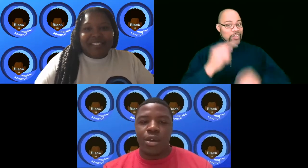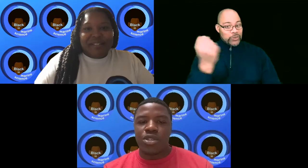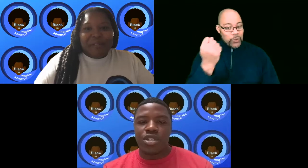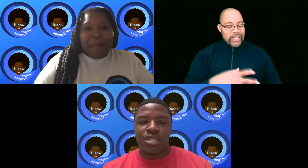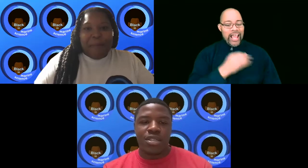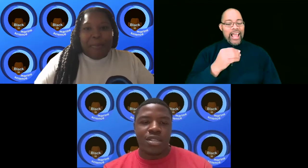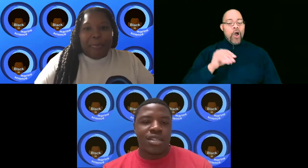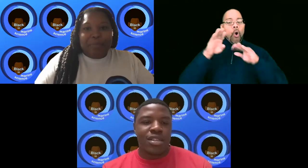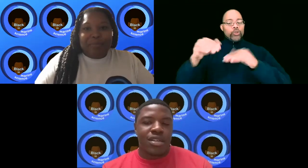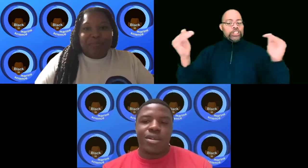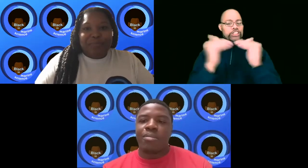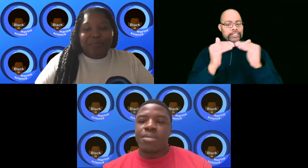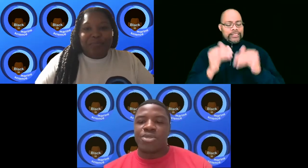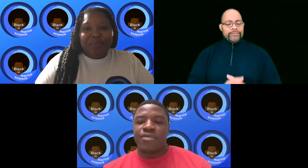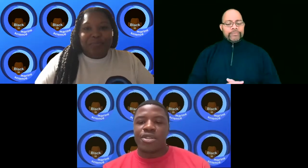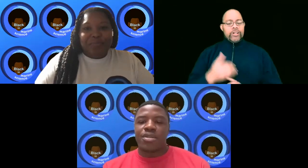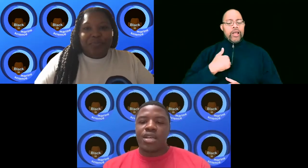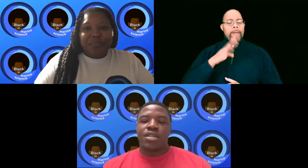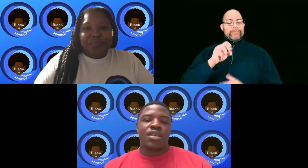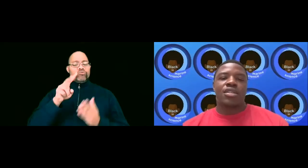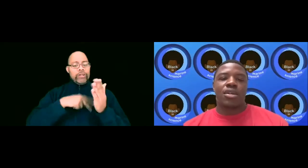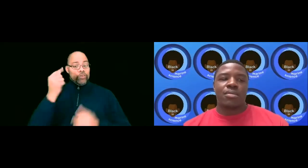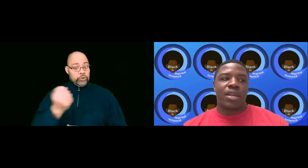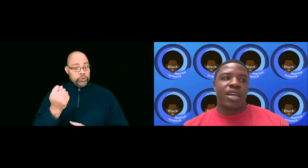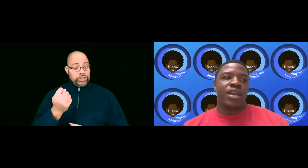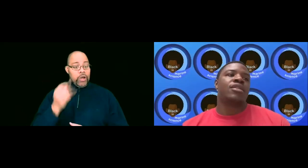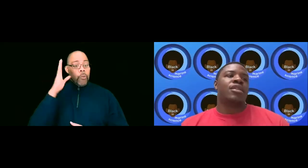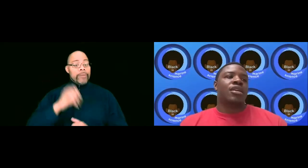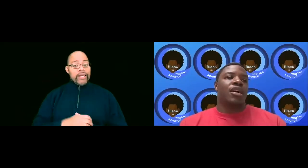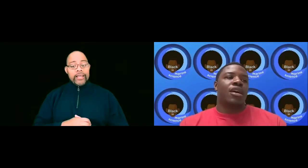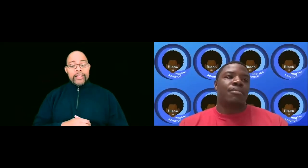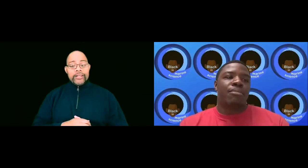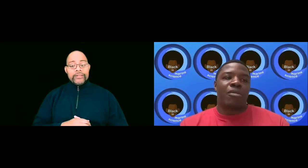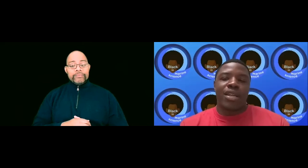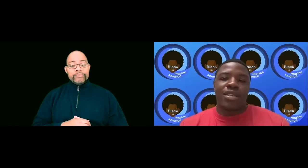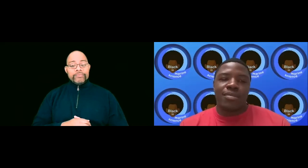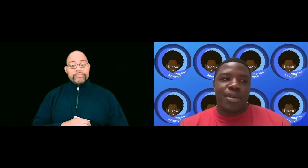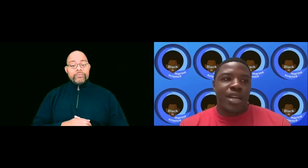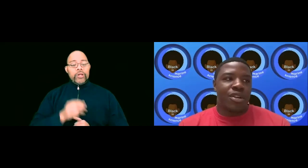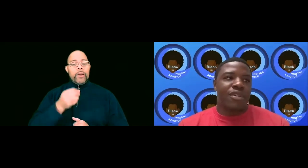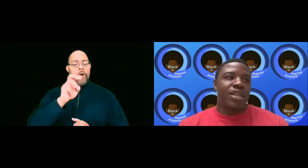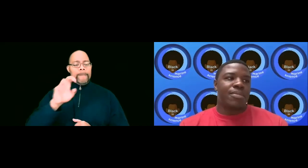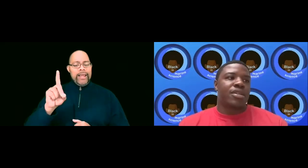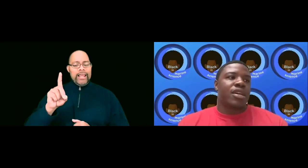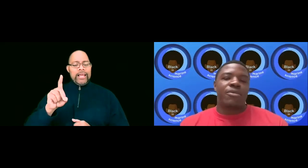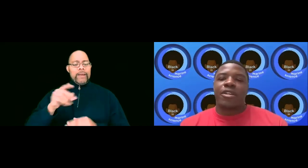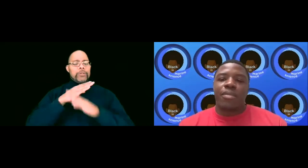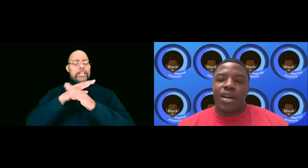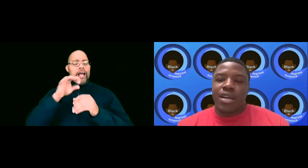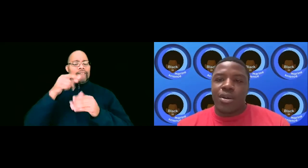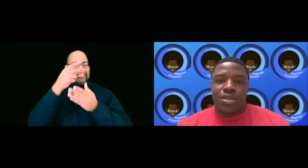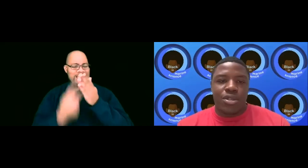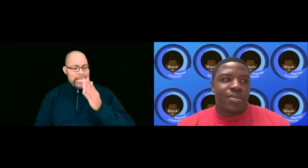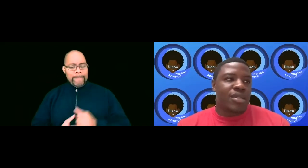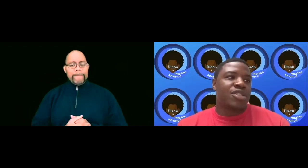hashtag Ocean Justice. And our BIMS read for Tuesday is going to be Mermaid Kinsey, Protector of the Deep, read